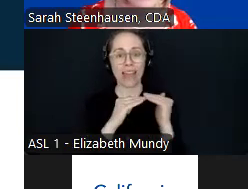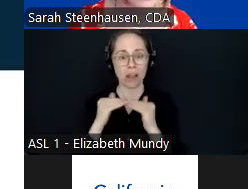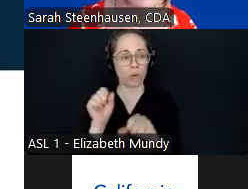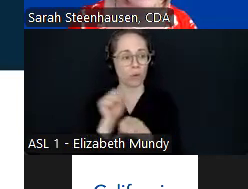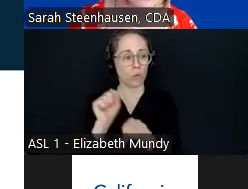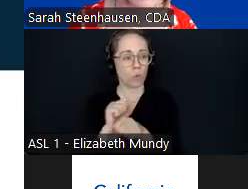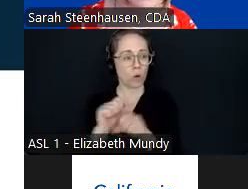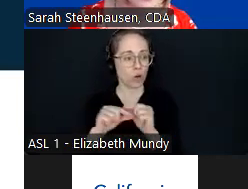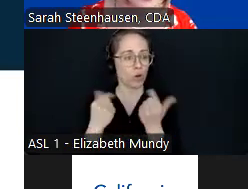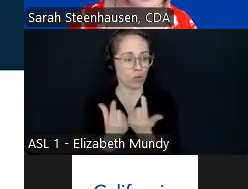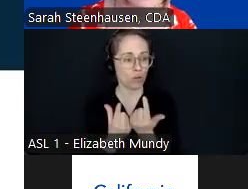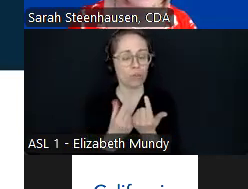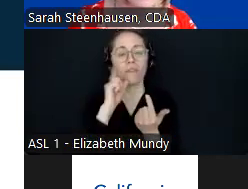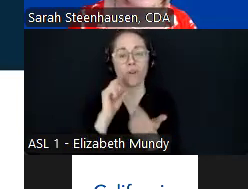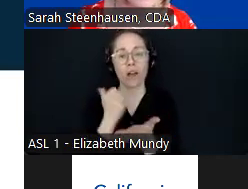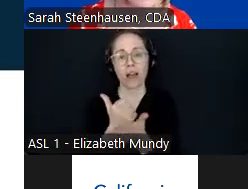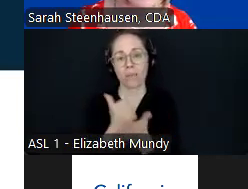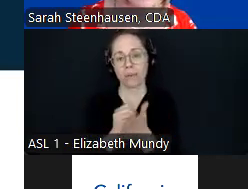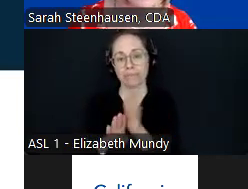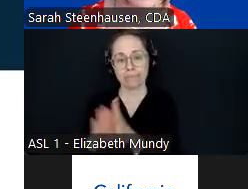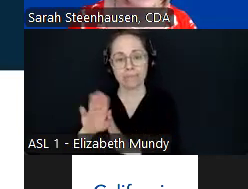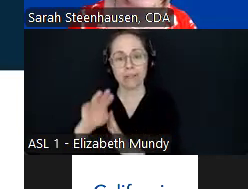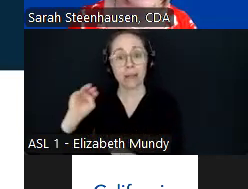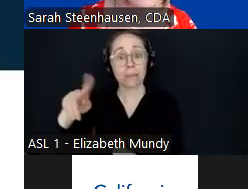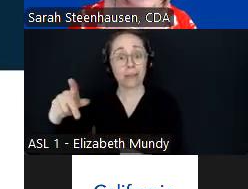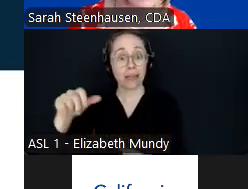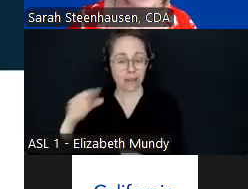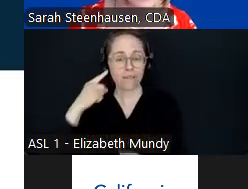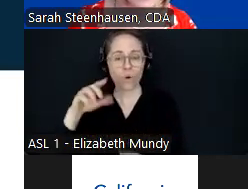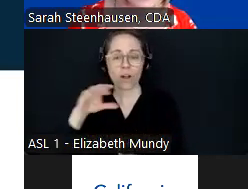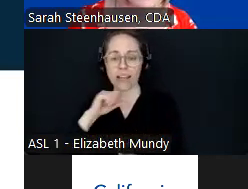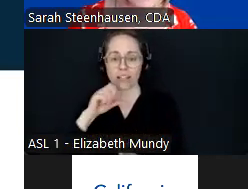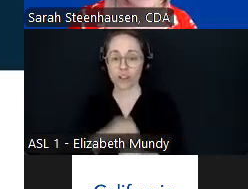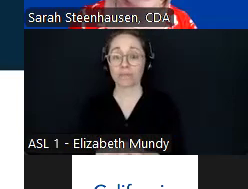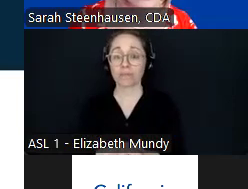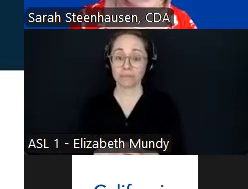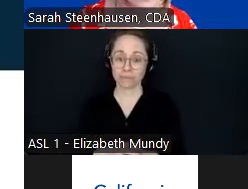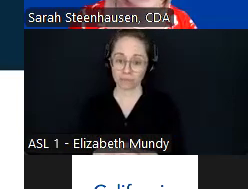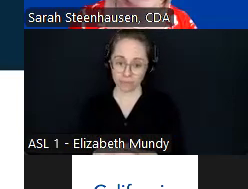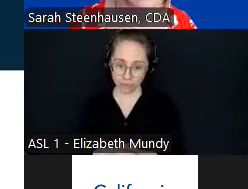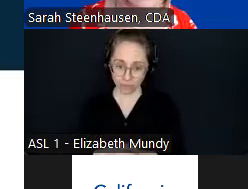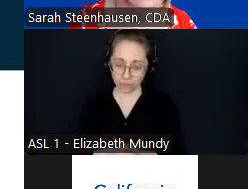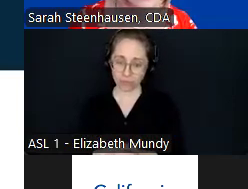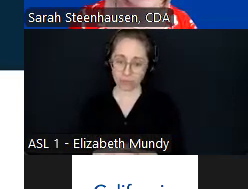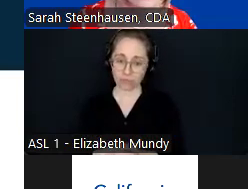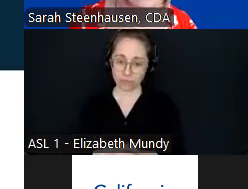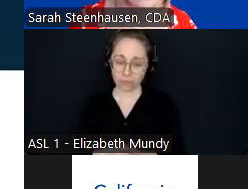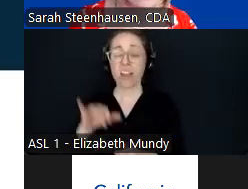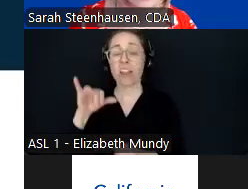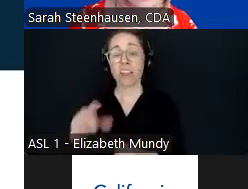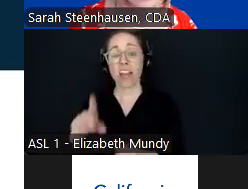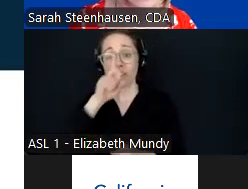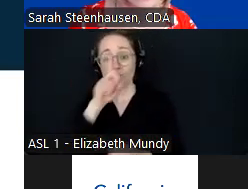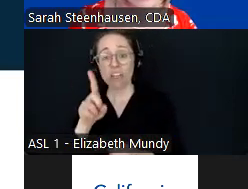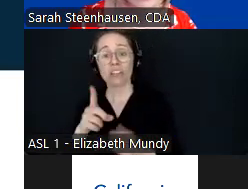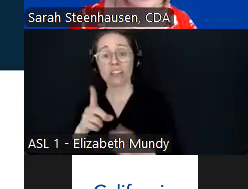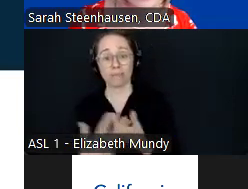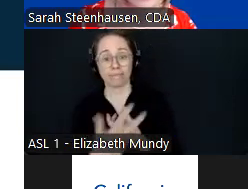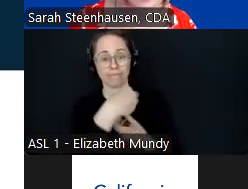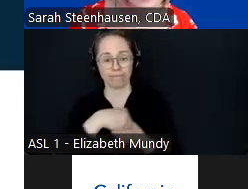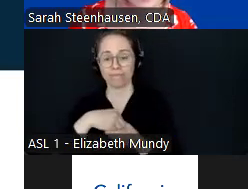of the Master Plan for Aging. And they really played an important role in informing stakeholders' thinking, as well as the administration's thinking, on